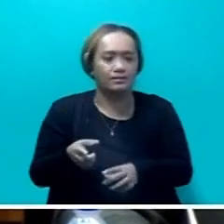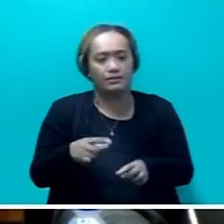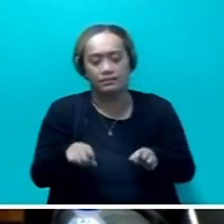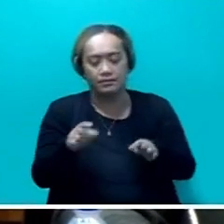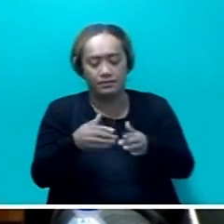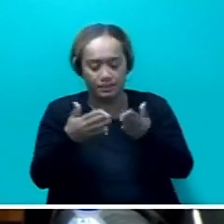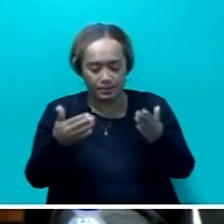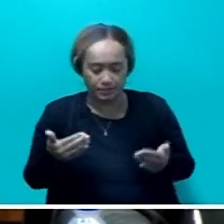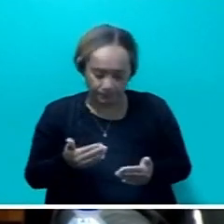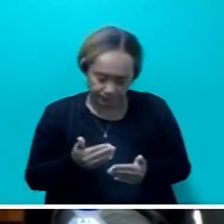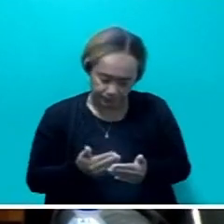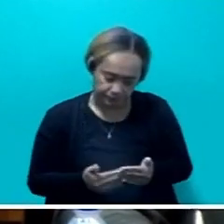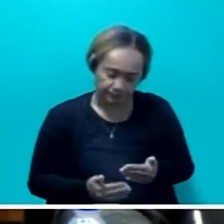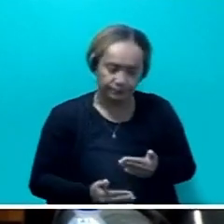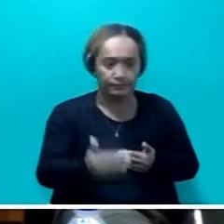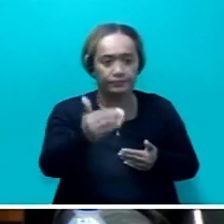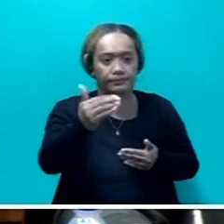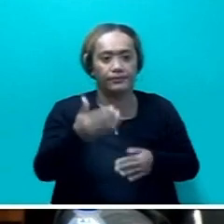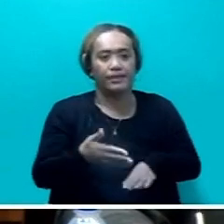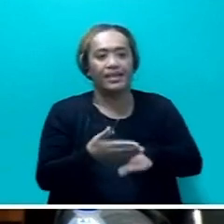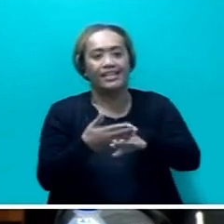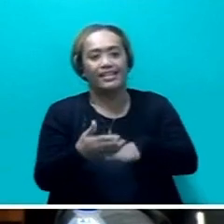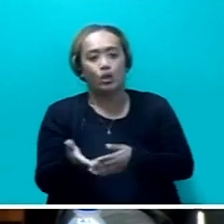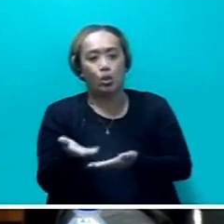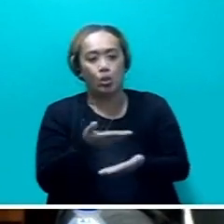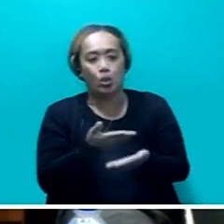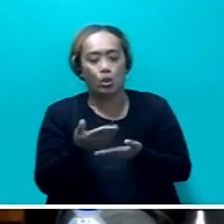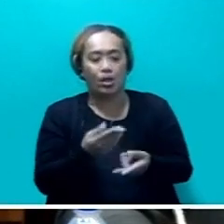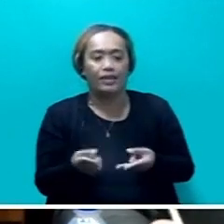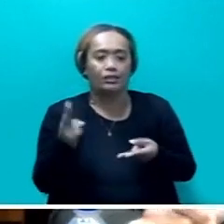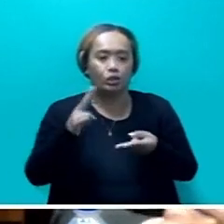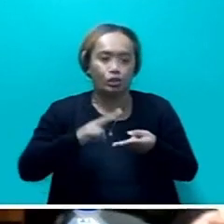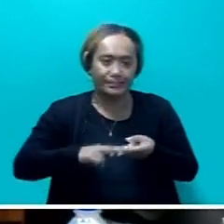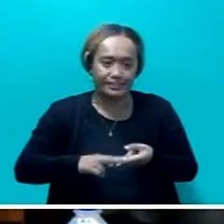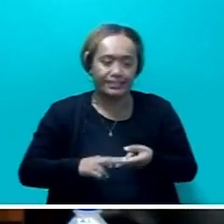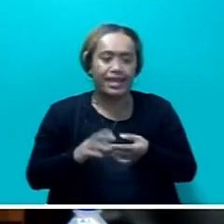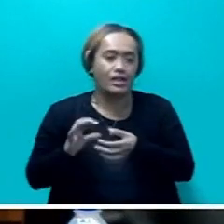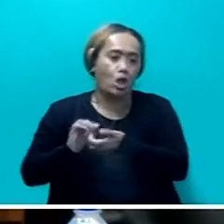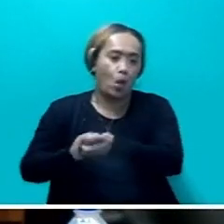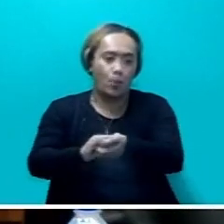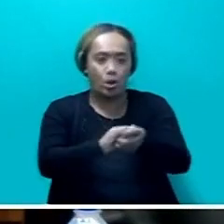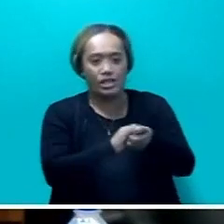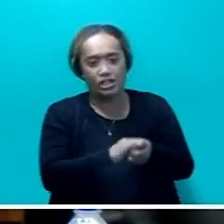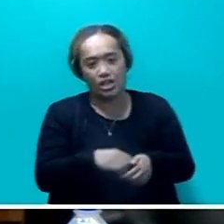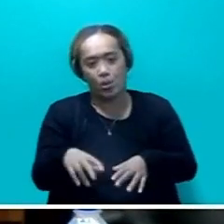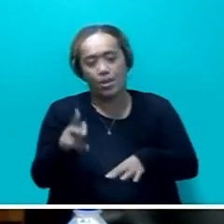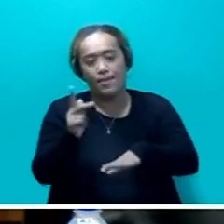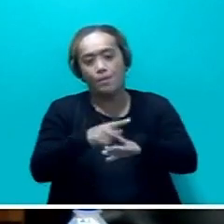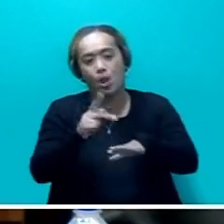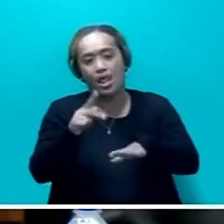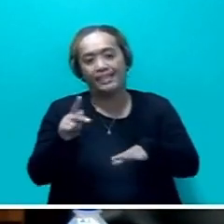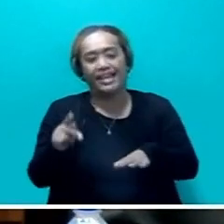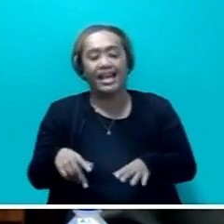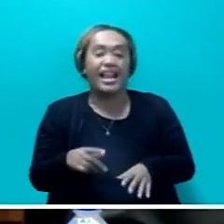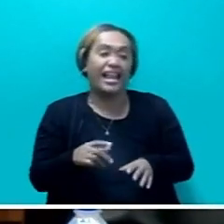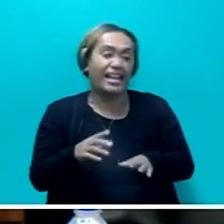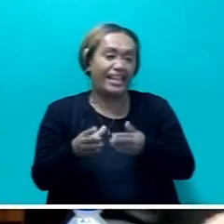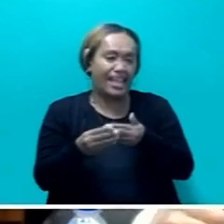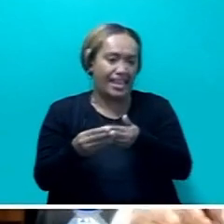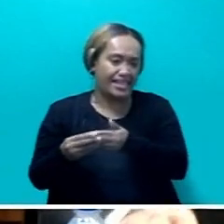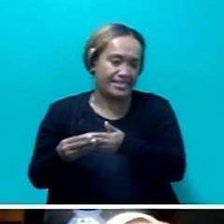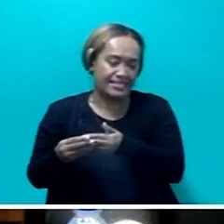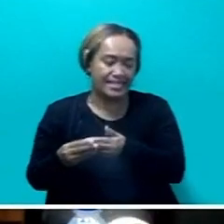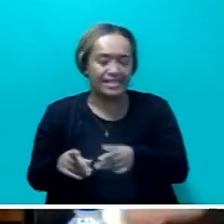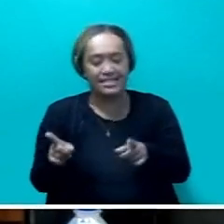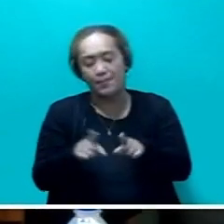government is inculcating a new culture of dialogue, unity and cooperation with political leaders, as well as leaders